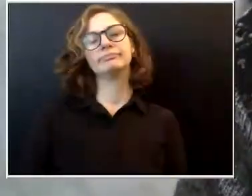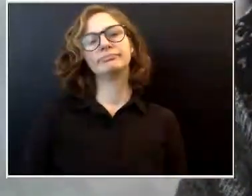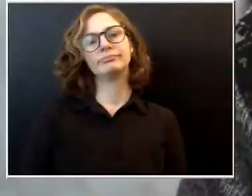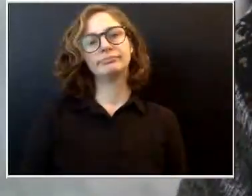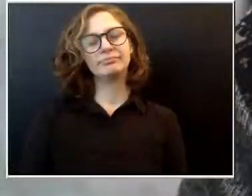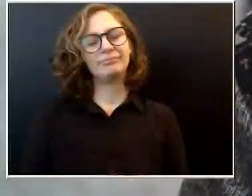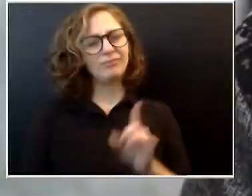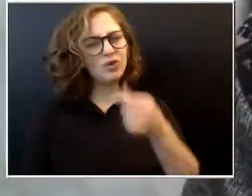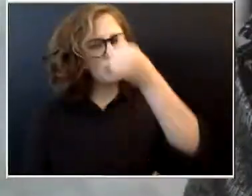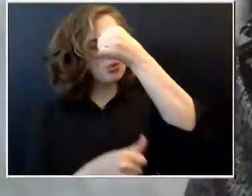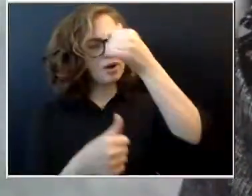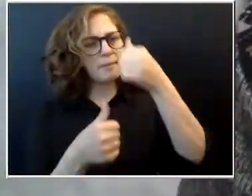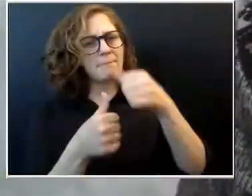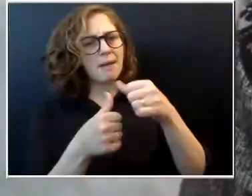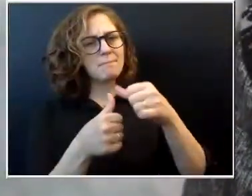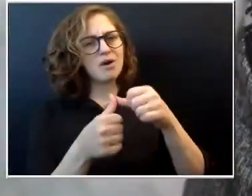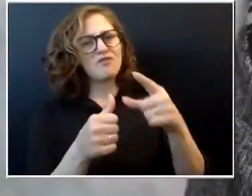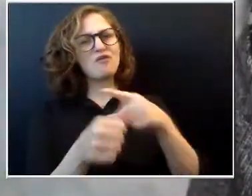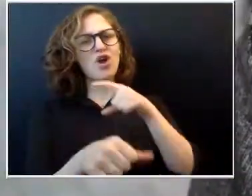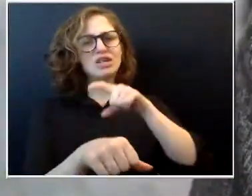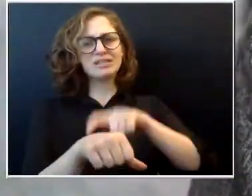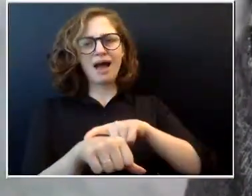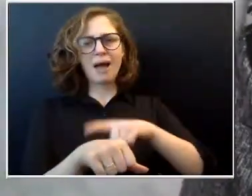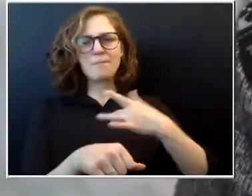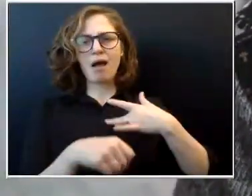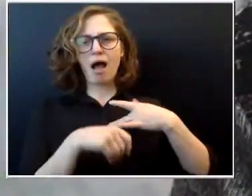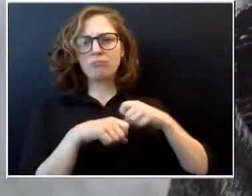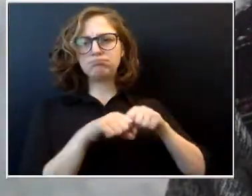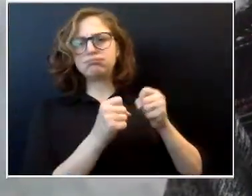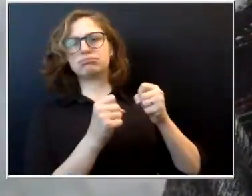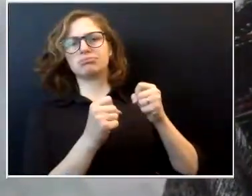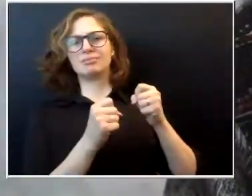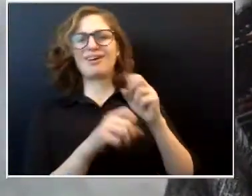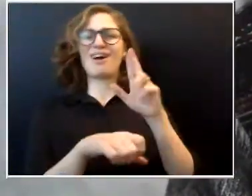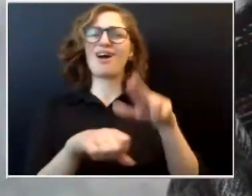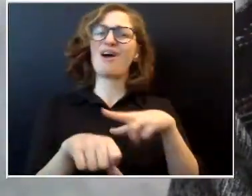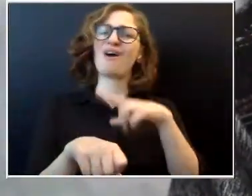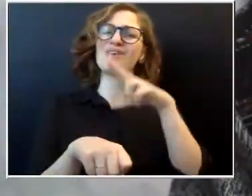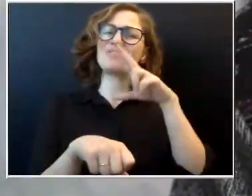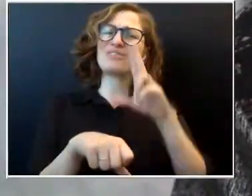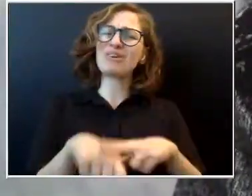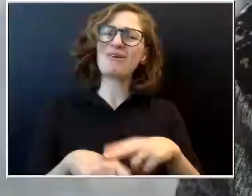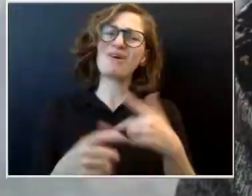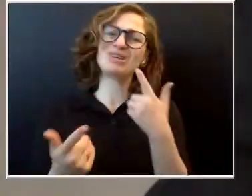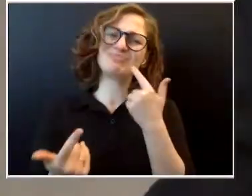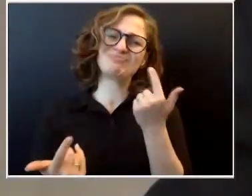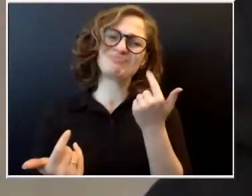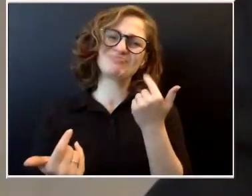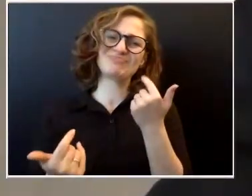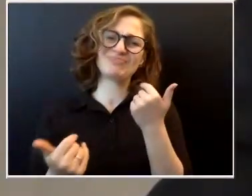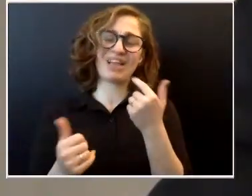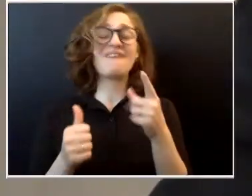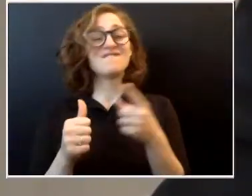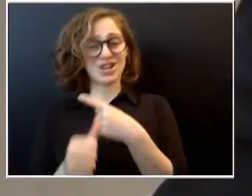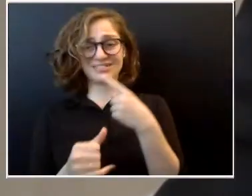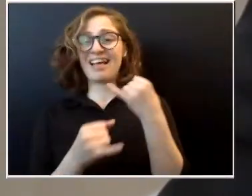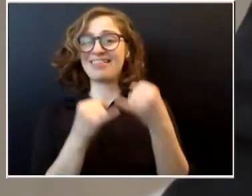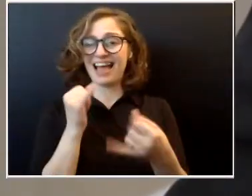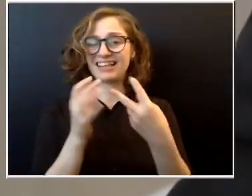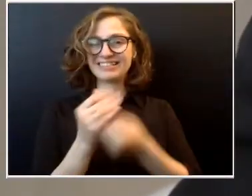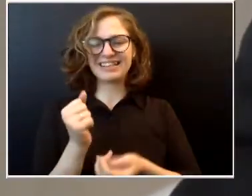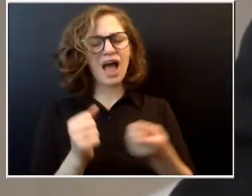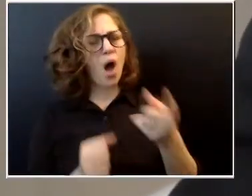First broken heart you ever had? Of course I do. The first one and the last one. How old were you?